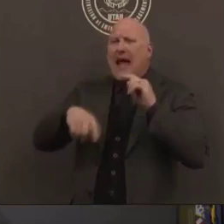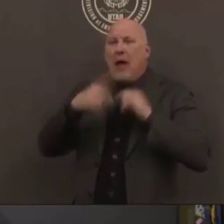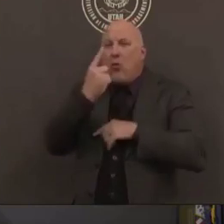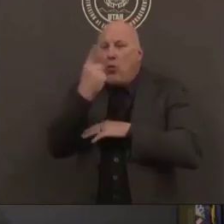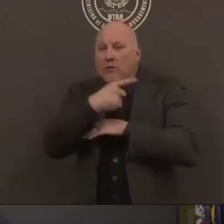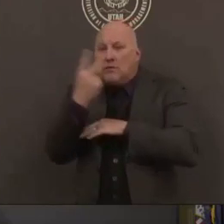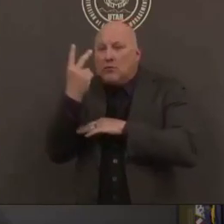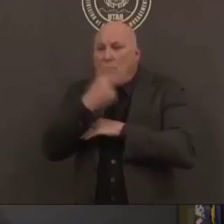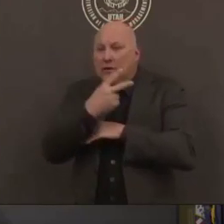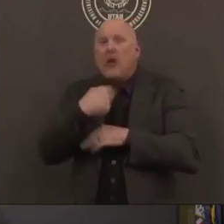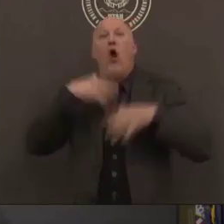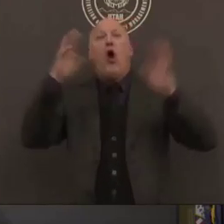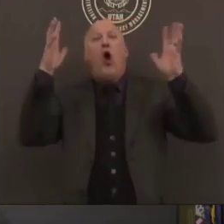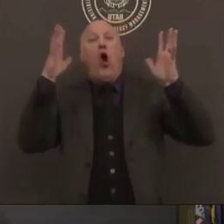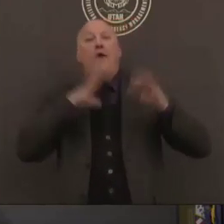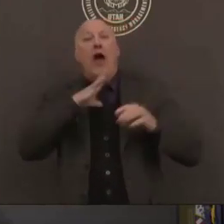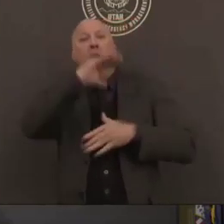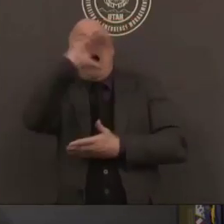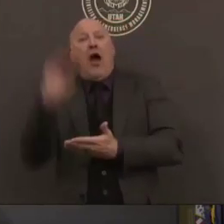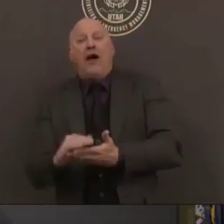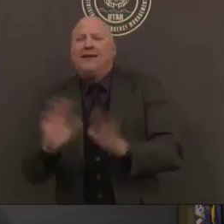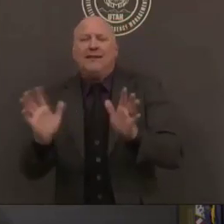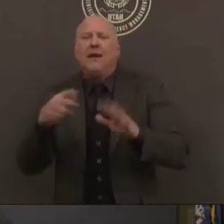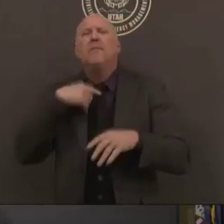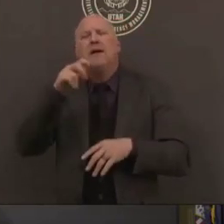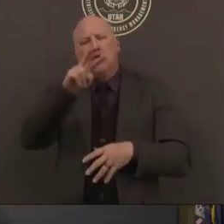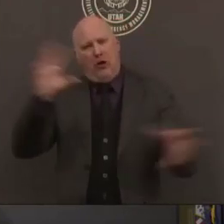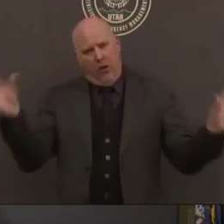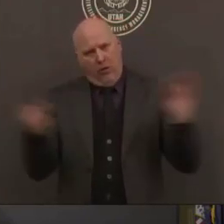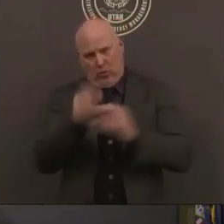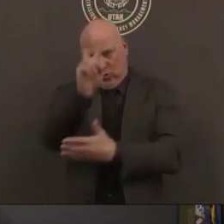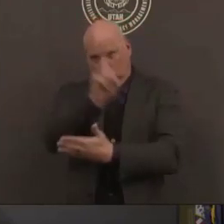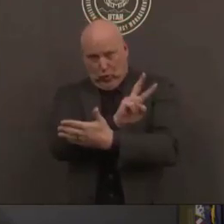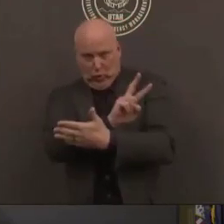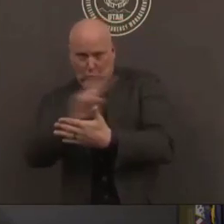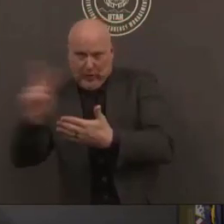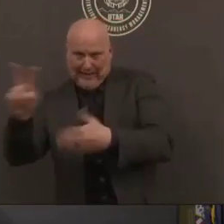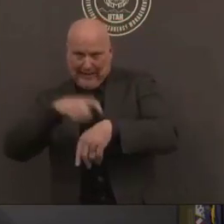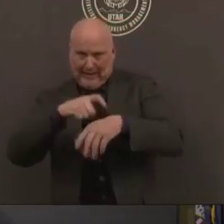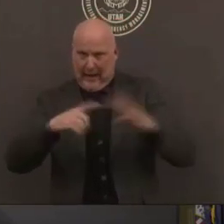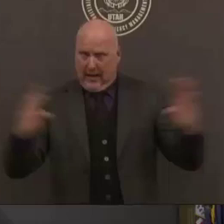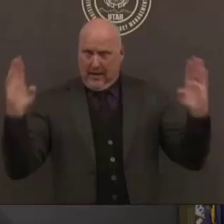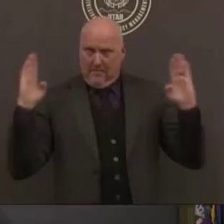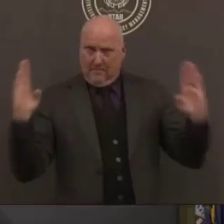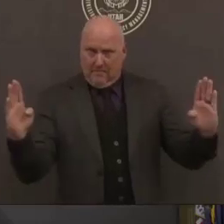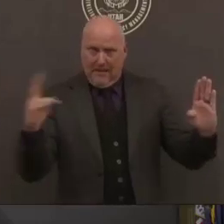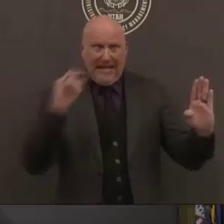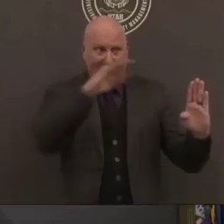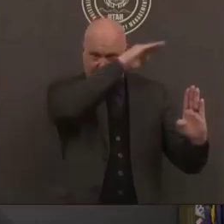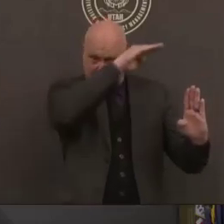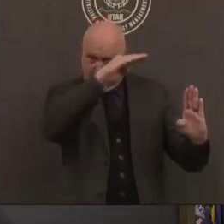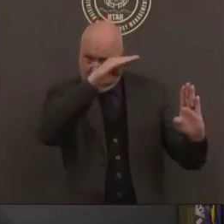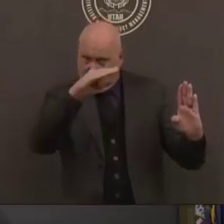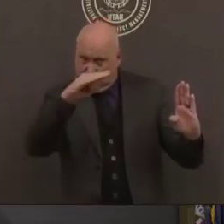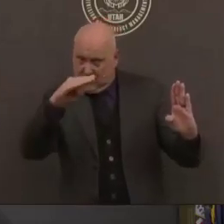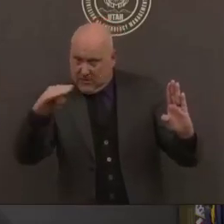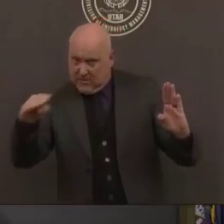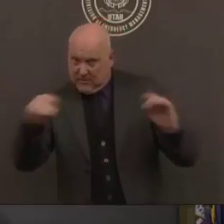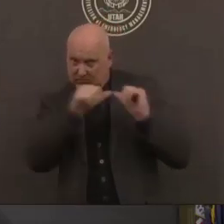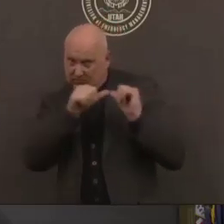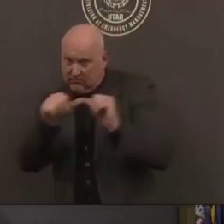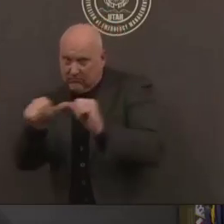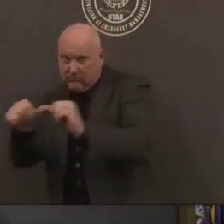the incubation period is 2 weeks. So we're hoping this trend stays consistent. But in order to really have faith behind the numbers, we need to get more